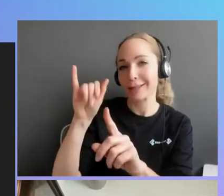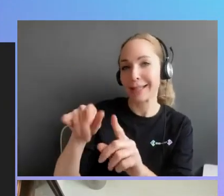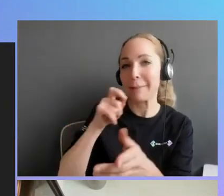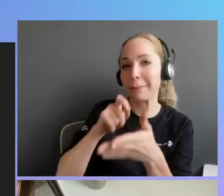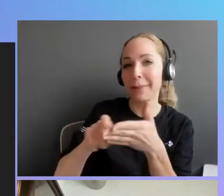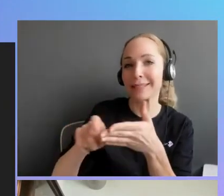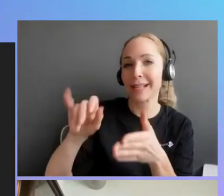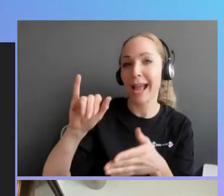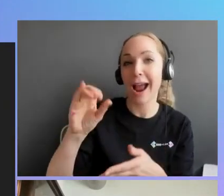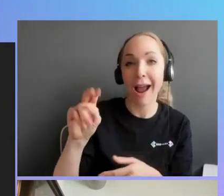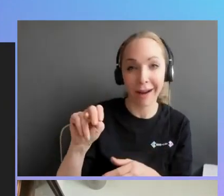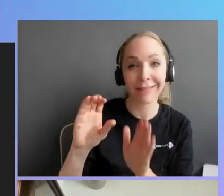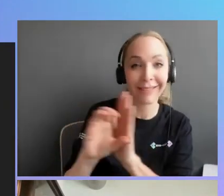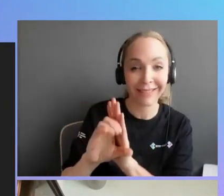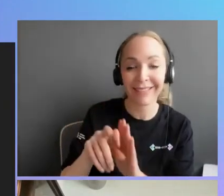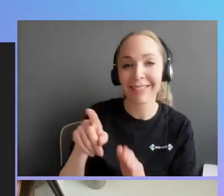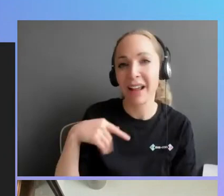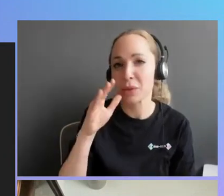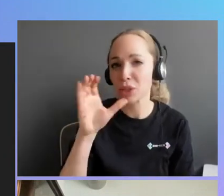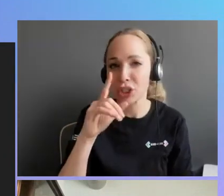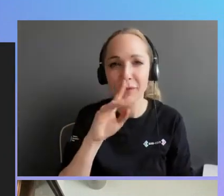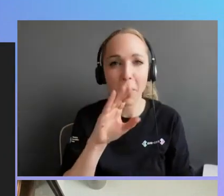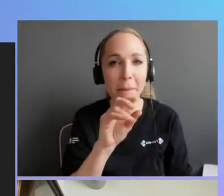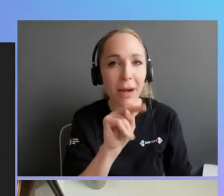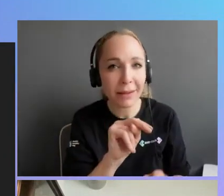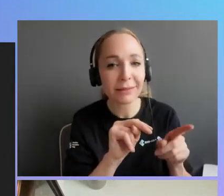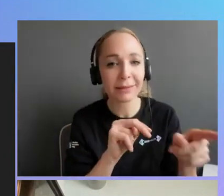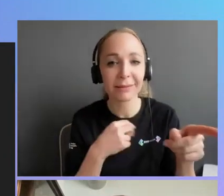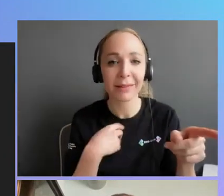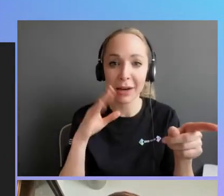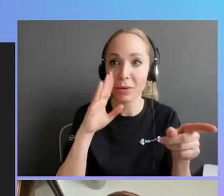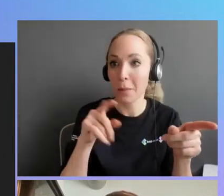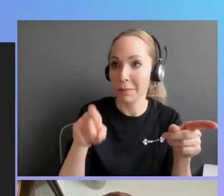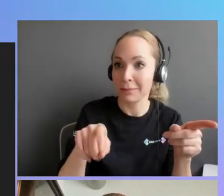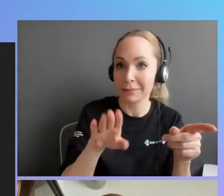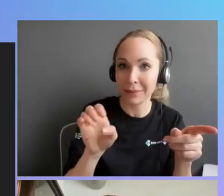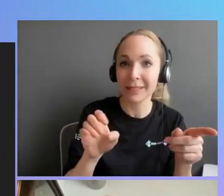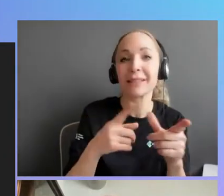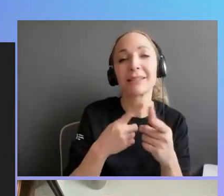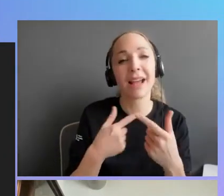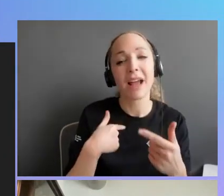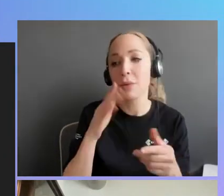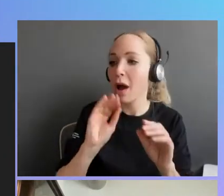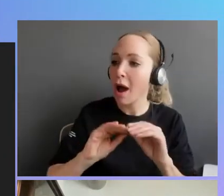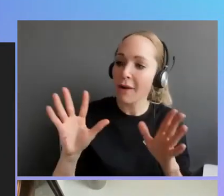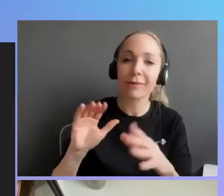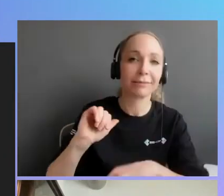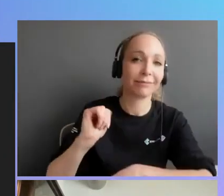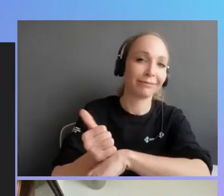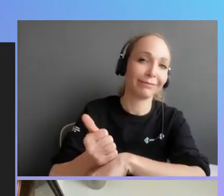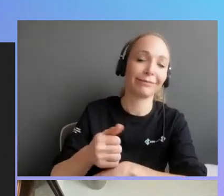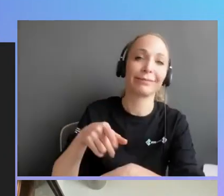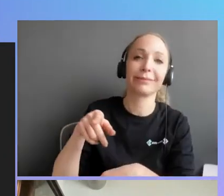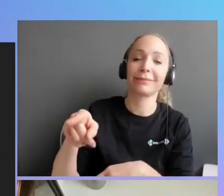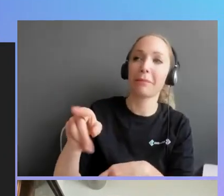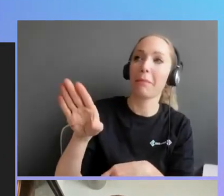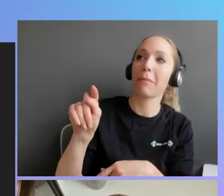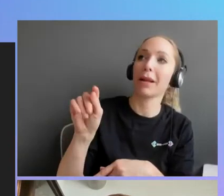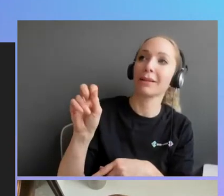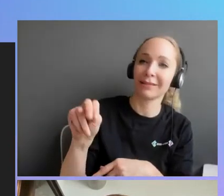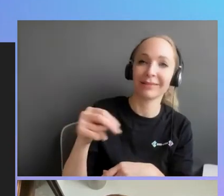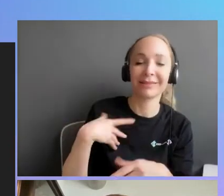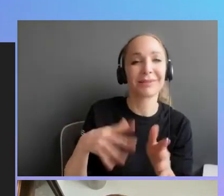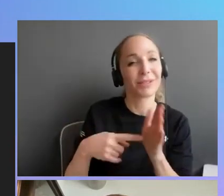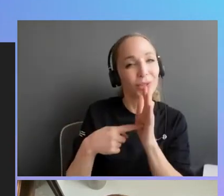going to search for buttons because I know it should be a button. But I'm actually I would obviously set an annotation for the role to be button, but we've already shown you how to do